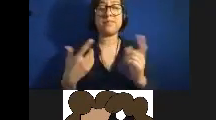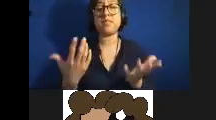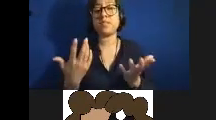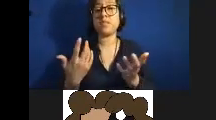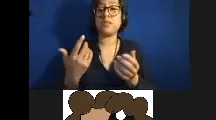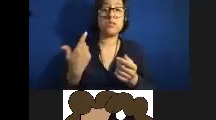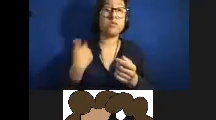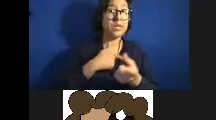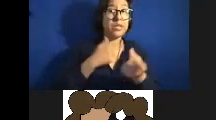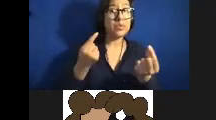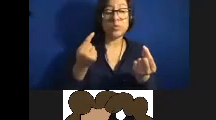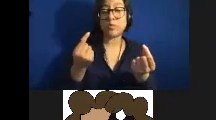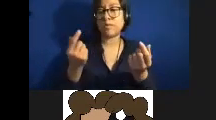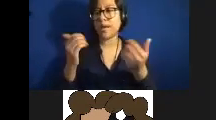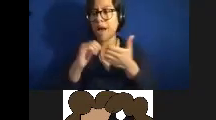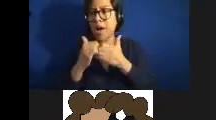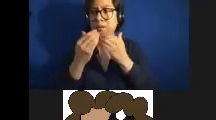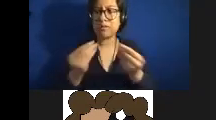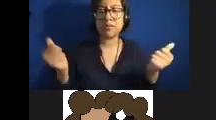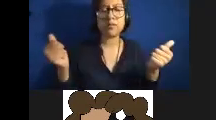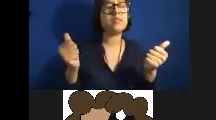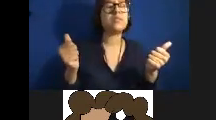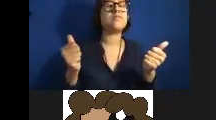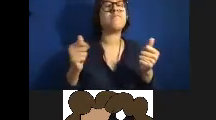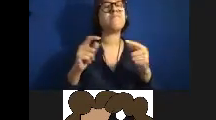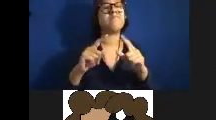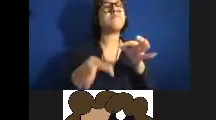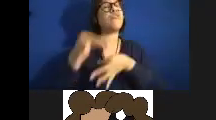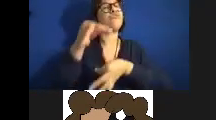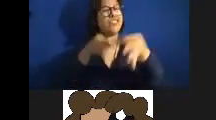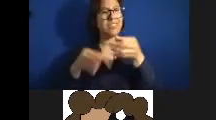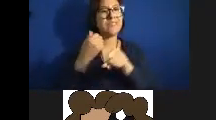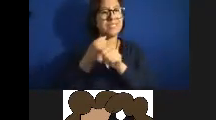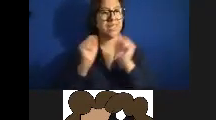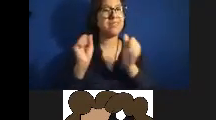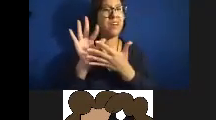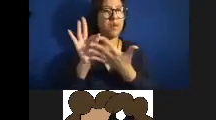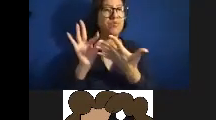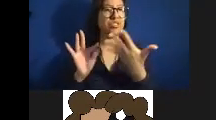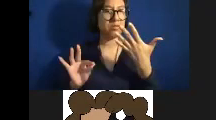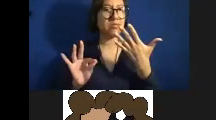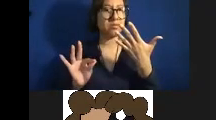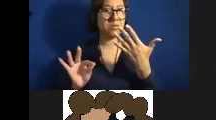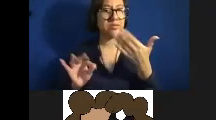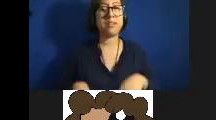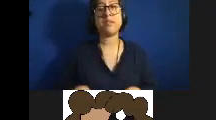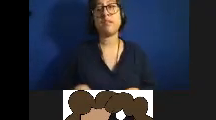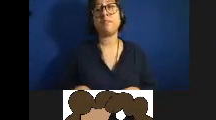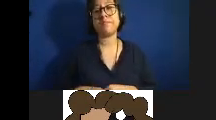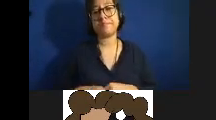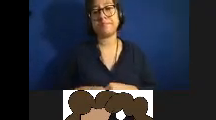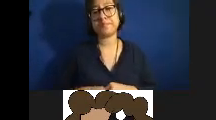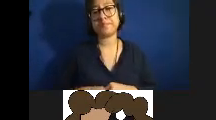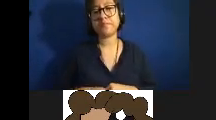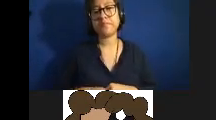resort to alternative means for safety. And this conversation is, I think, one of the